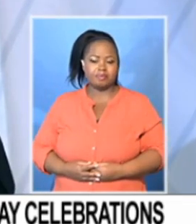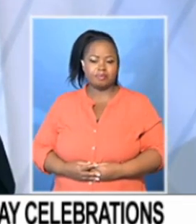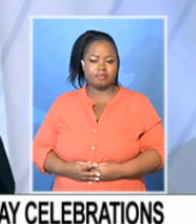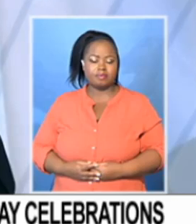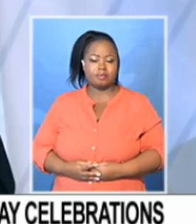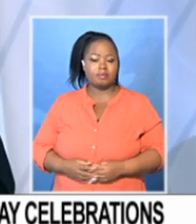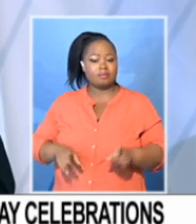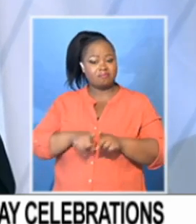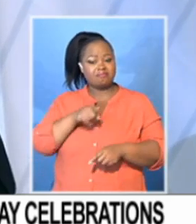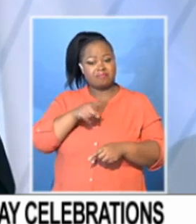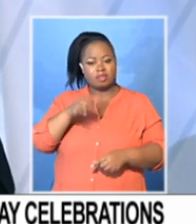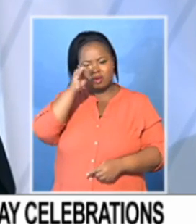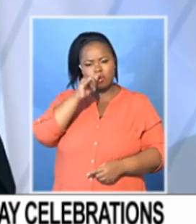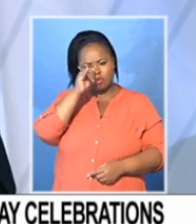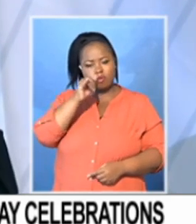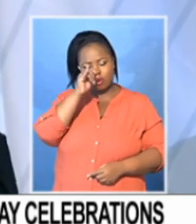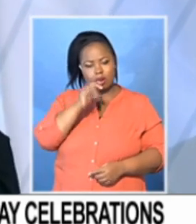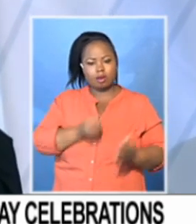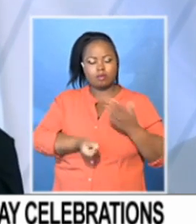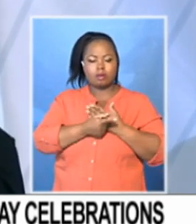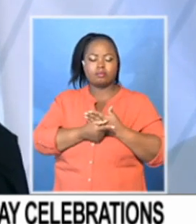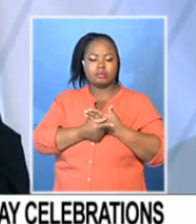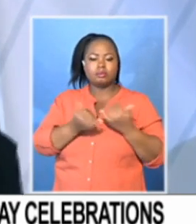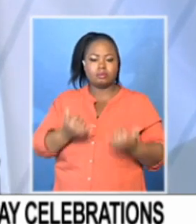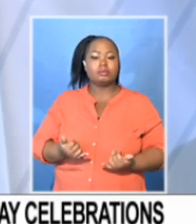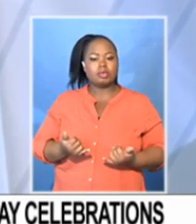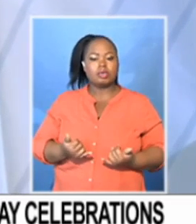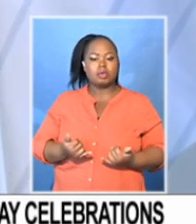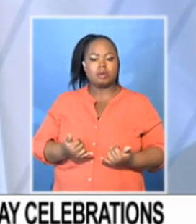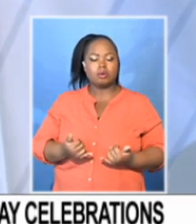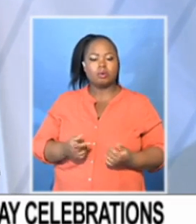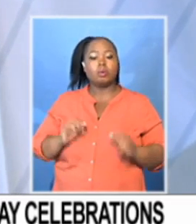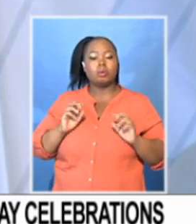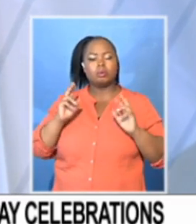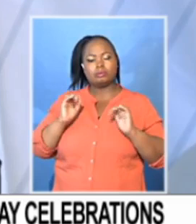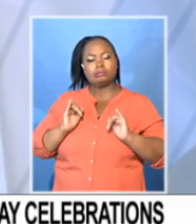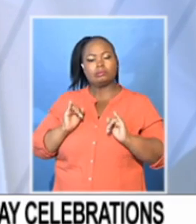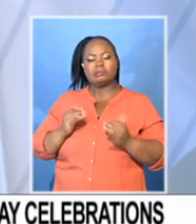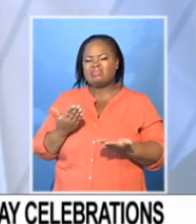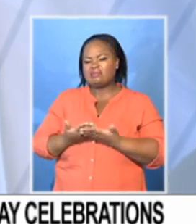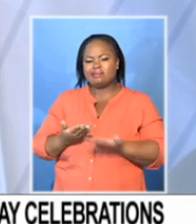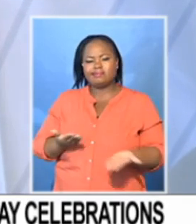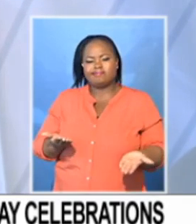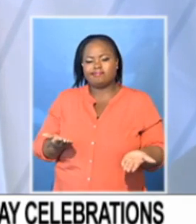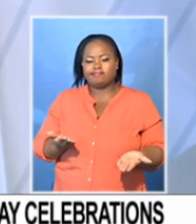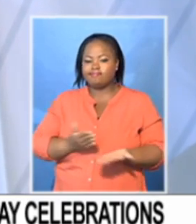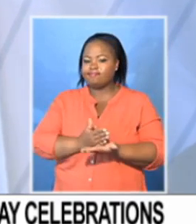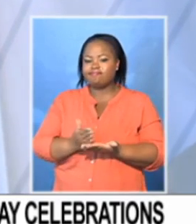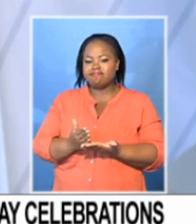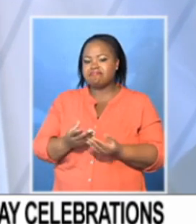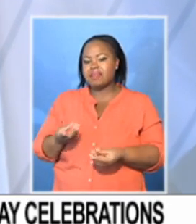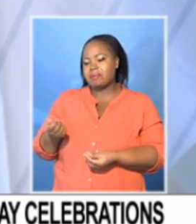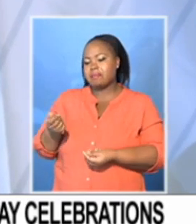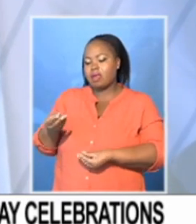such crimes into a matter that can be resolved through